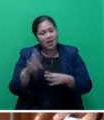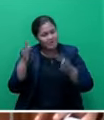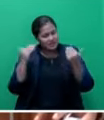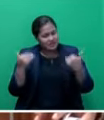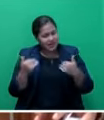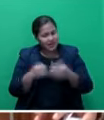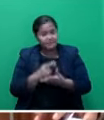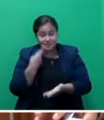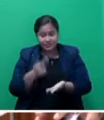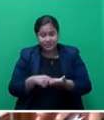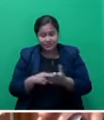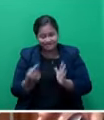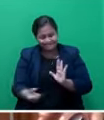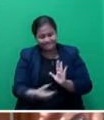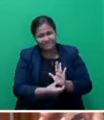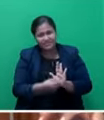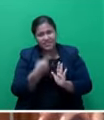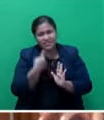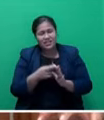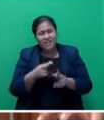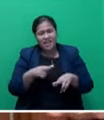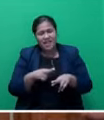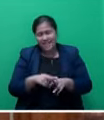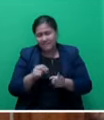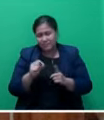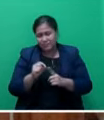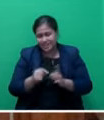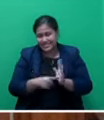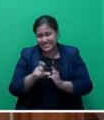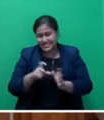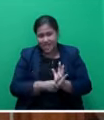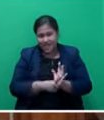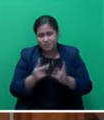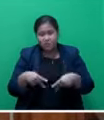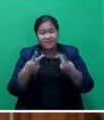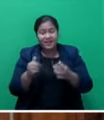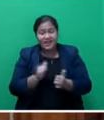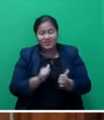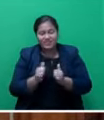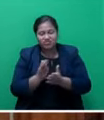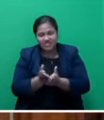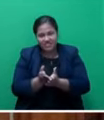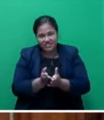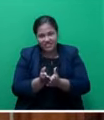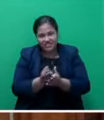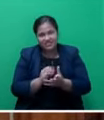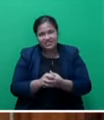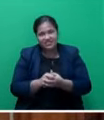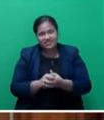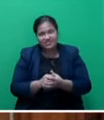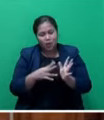the report states that the FPTCL provides deceased estate administration services, wills